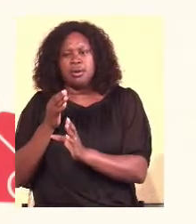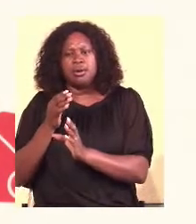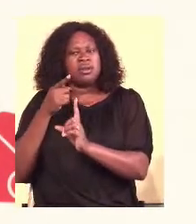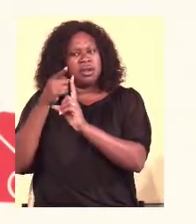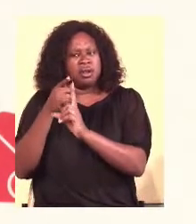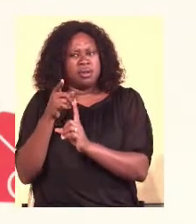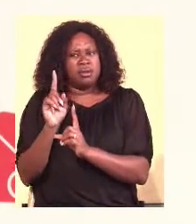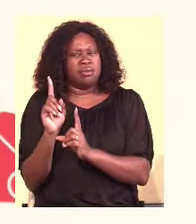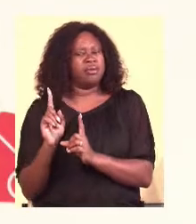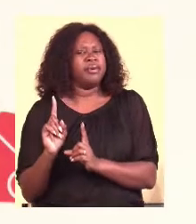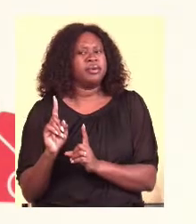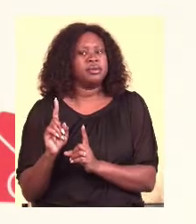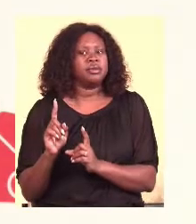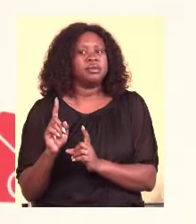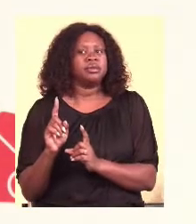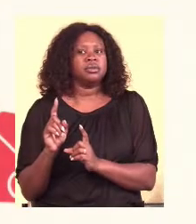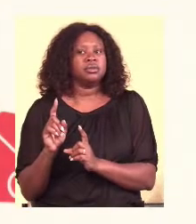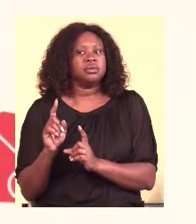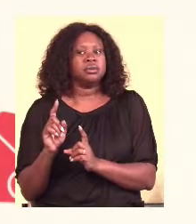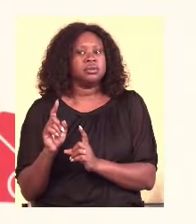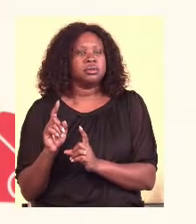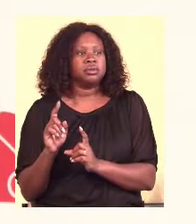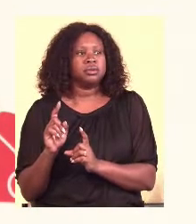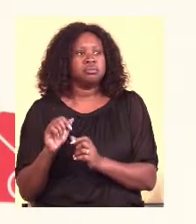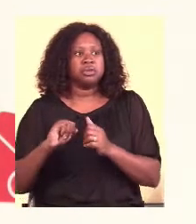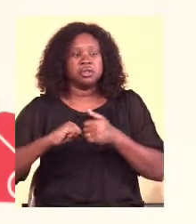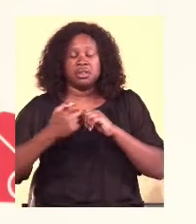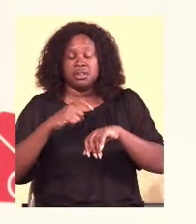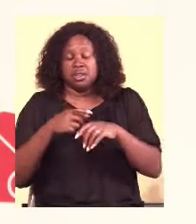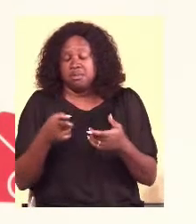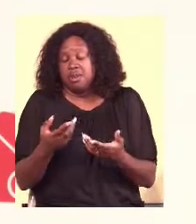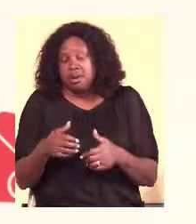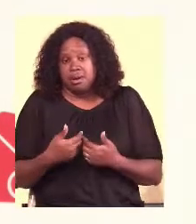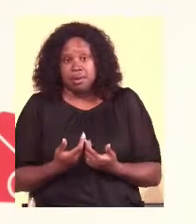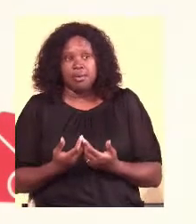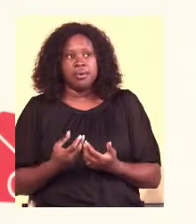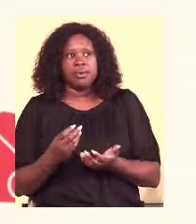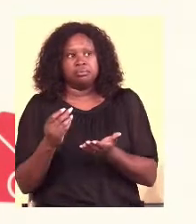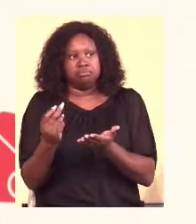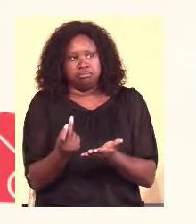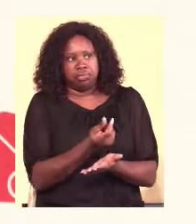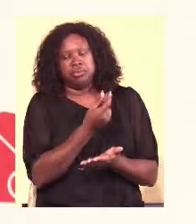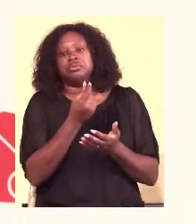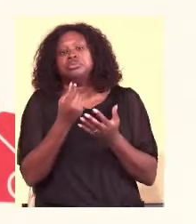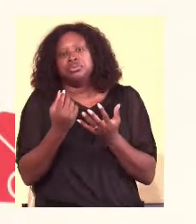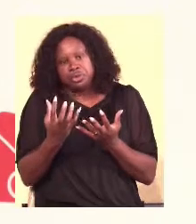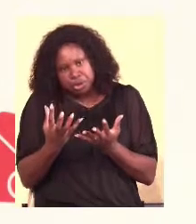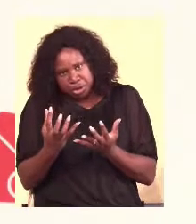to a worthy cause. And what is that worthy cause in these challenging times? Acquisition of the